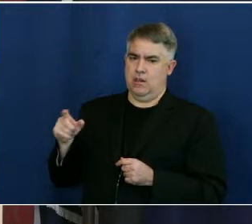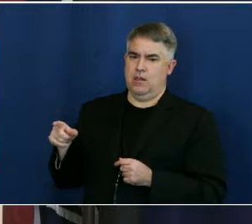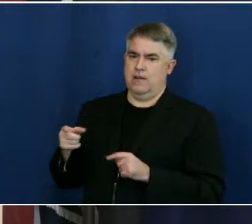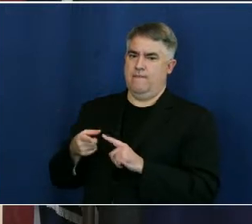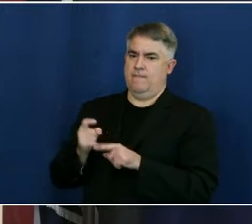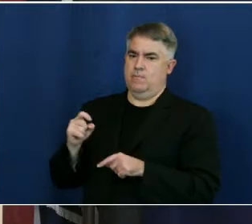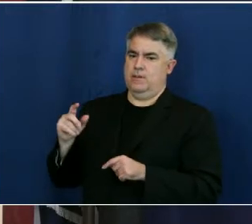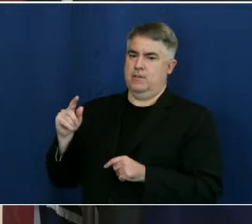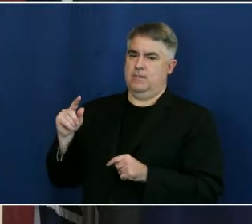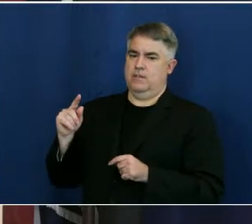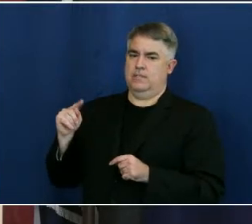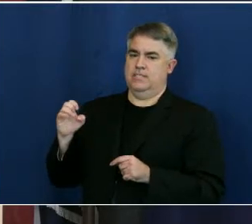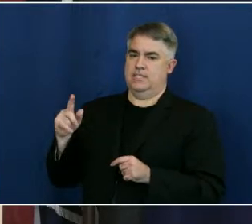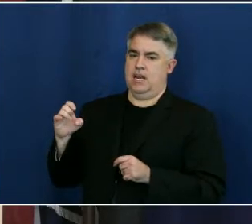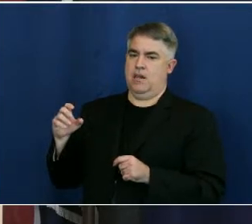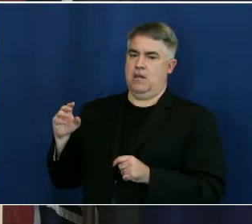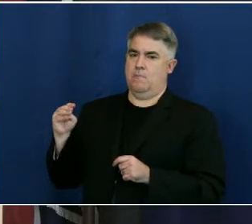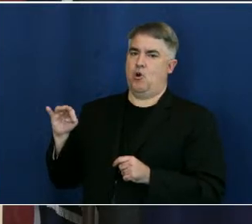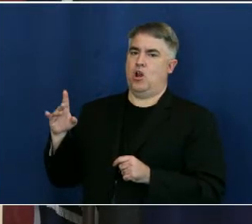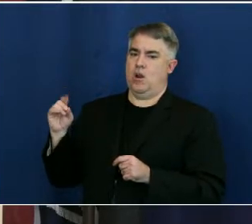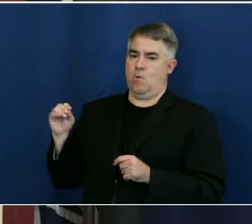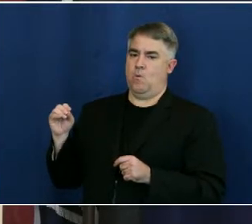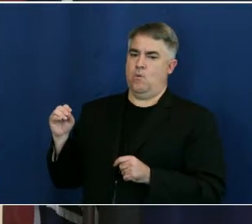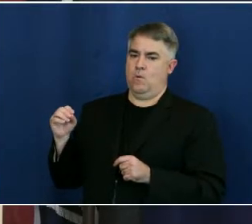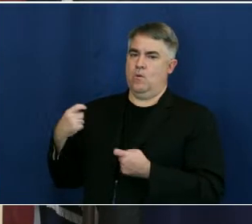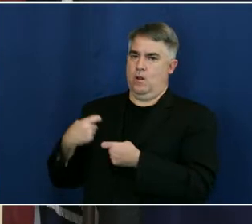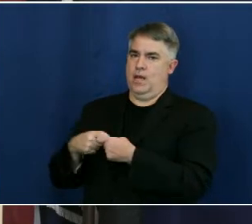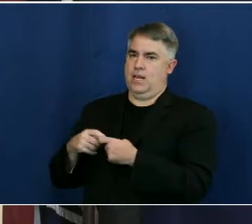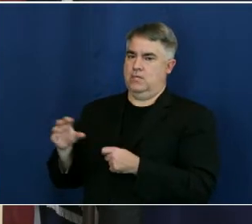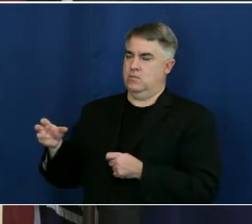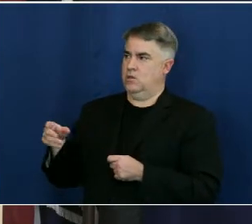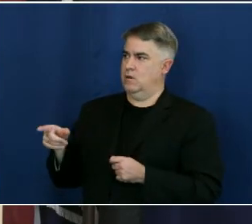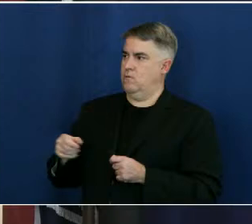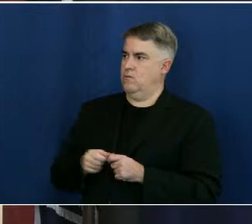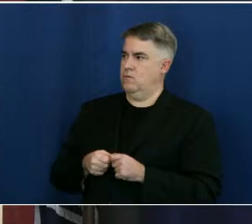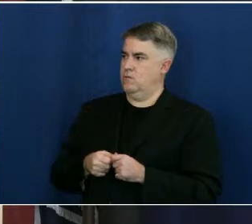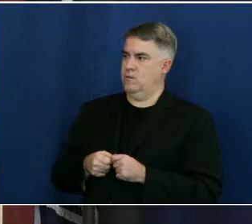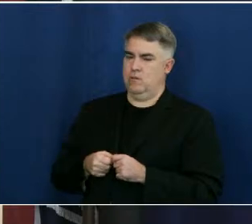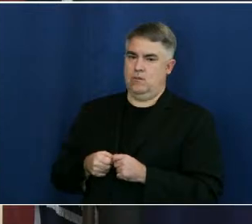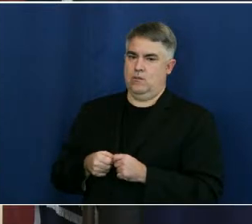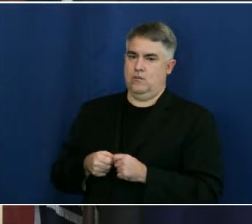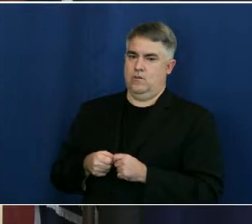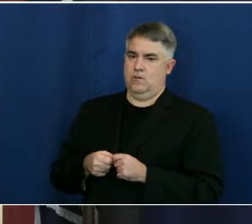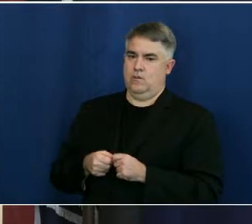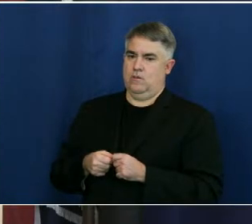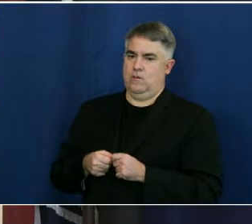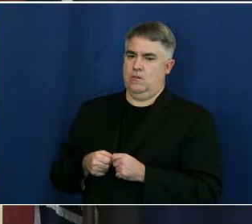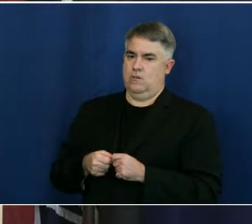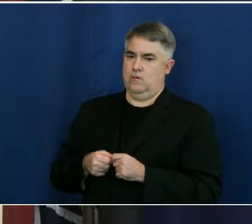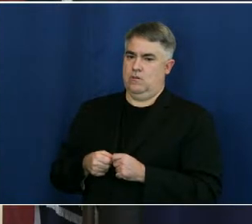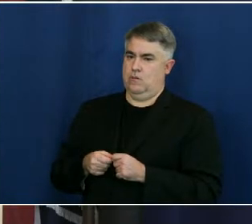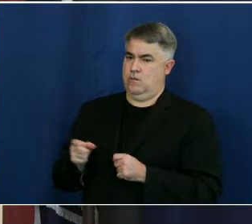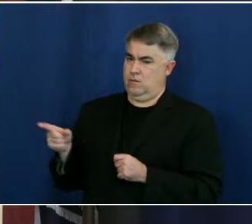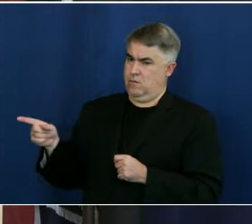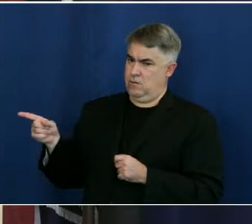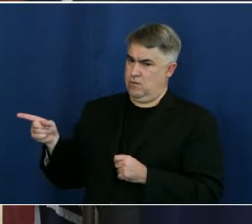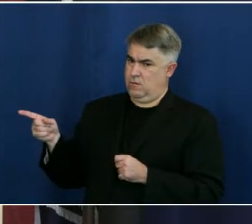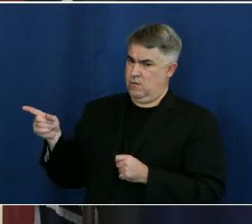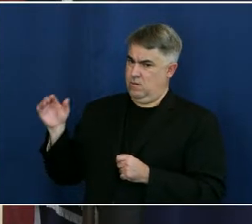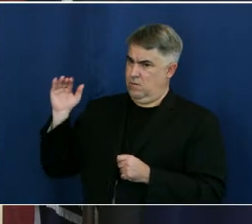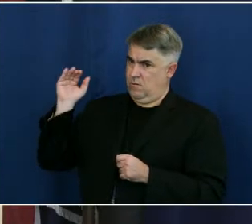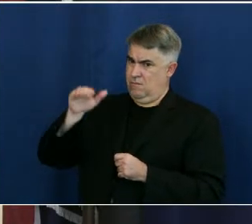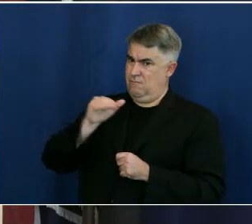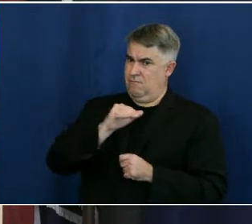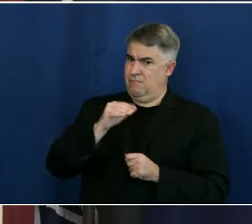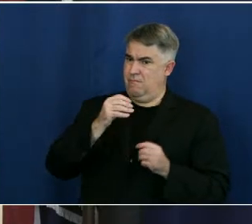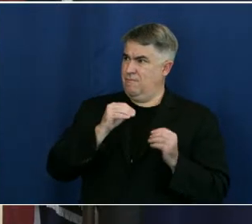NBC 7. What has the state said in regards to the county's request for more vaccines to compensate for the citizens